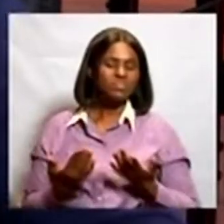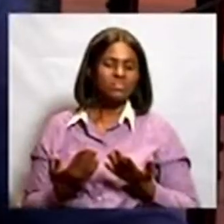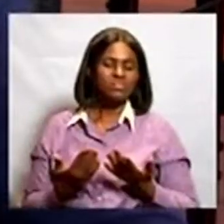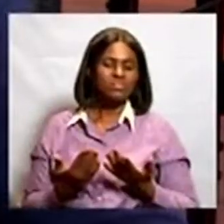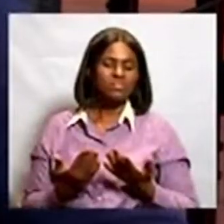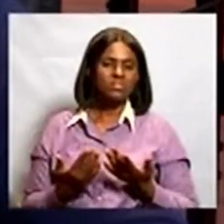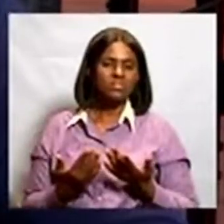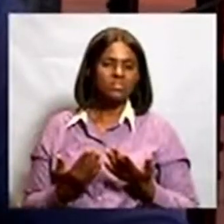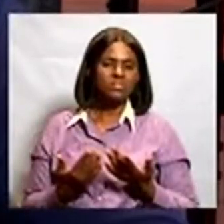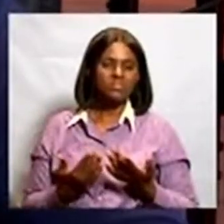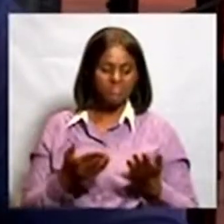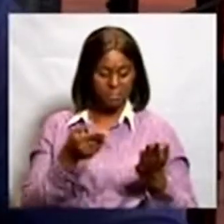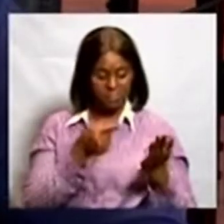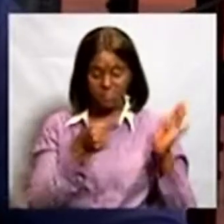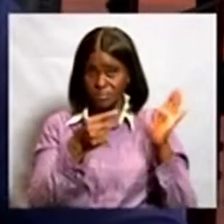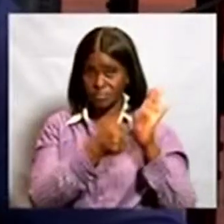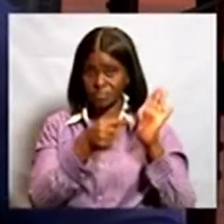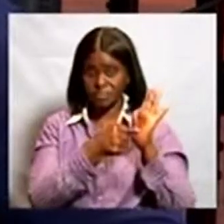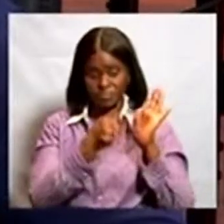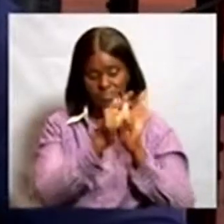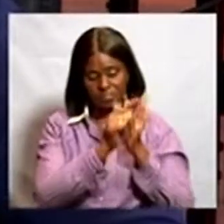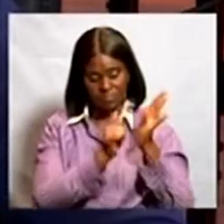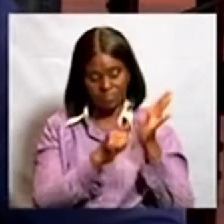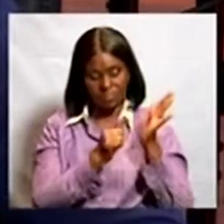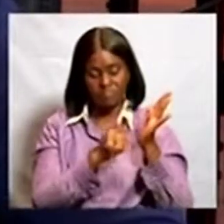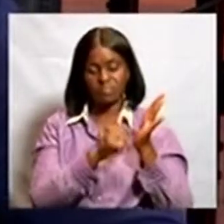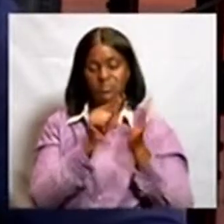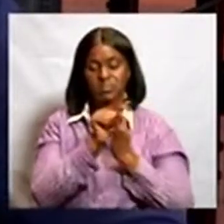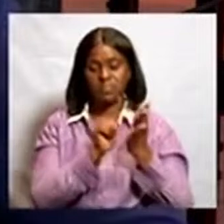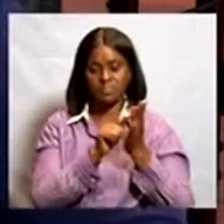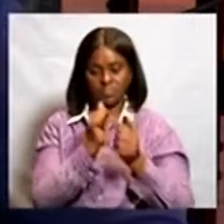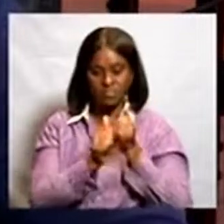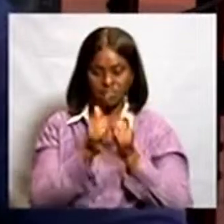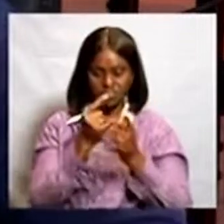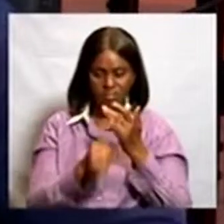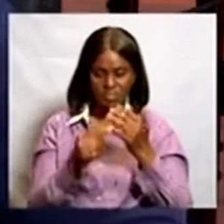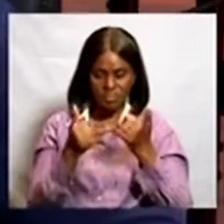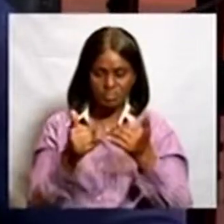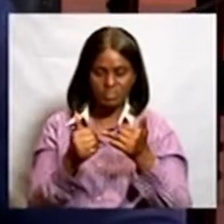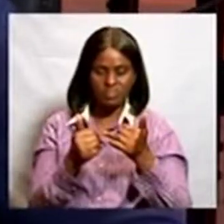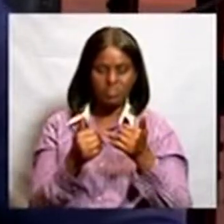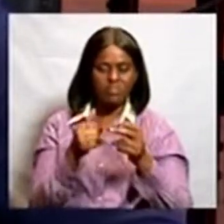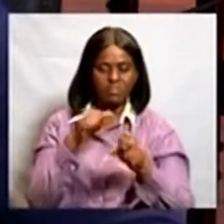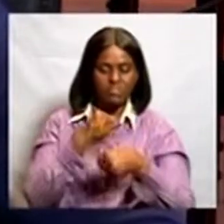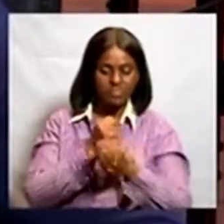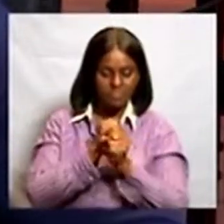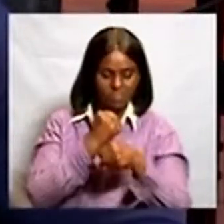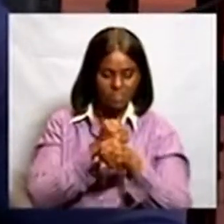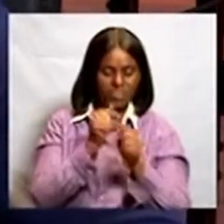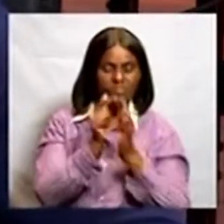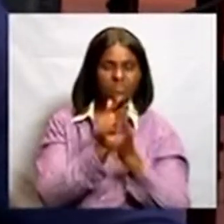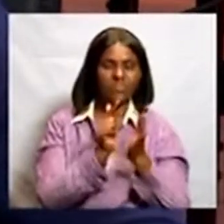So according to this Act, the bill which is to form the Act,